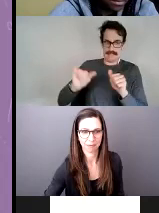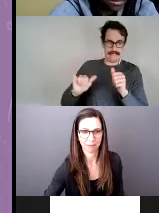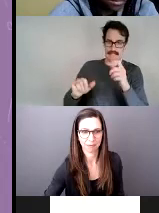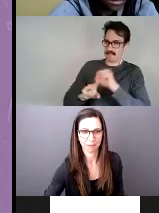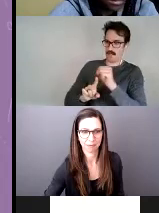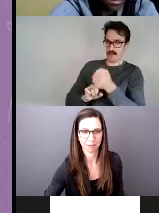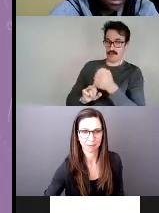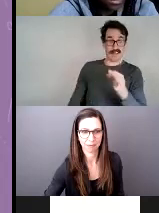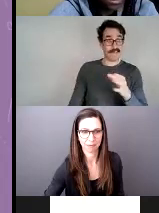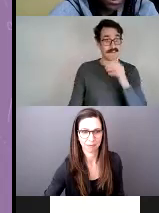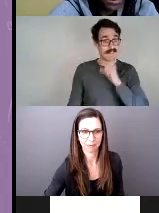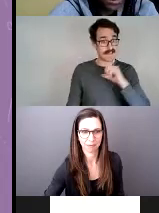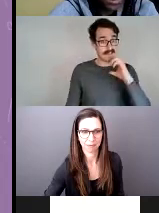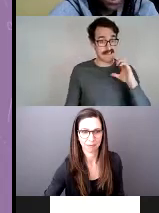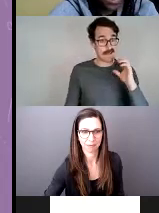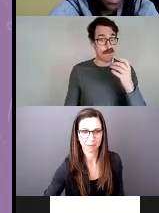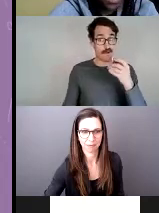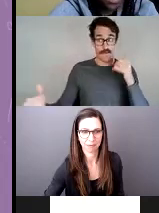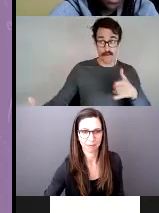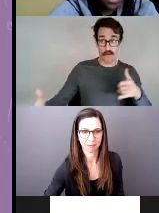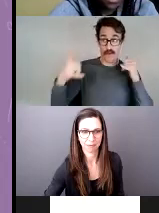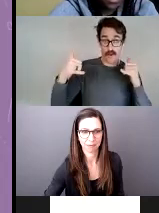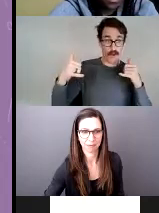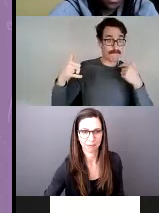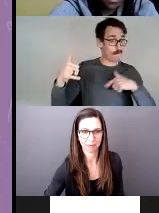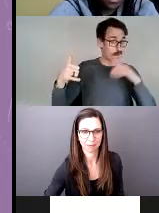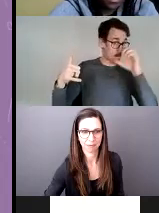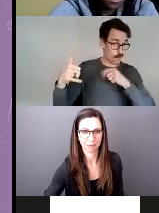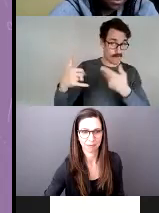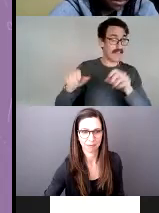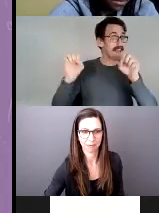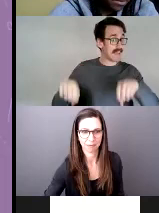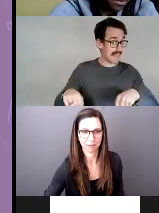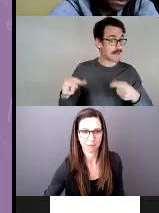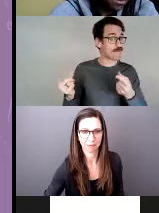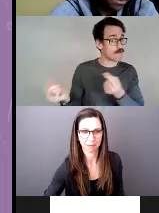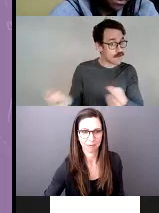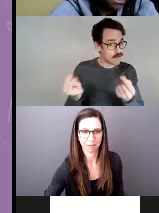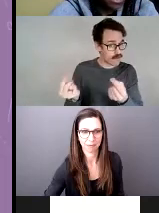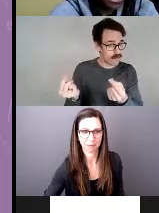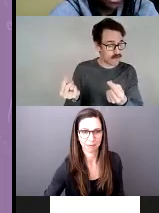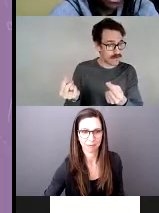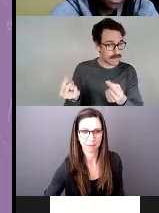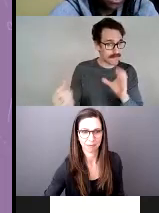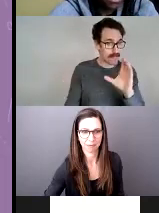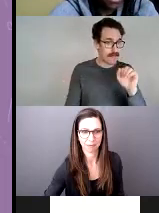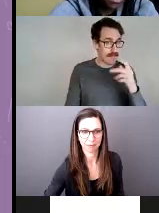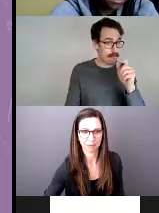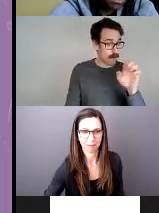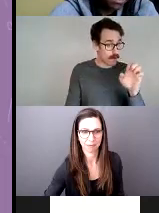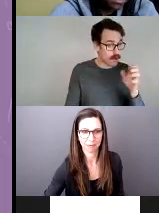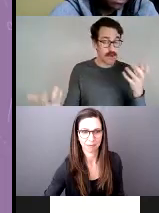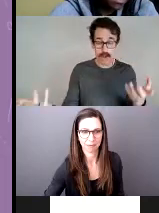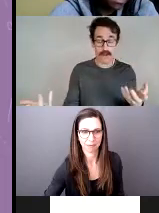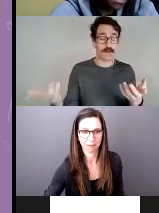adult calls us, we are going to assume that they are capable, and we are going to provide them with information and strategies on how to